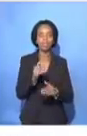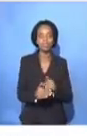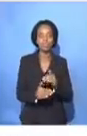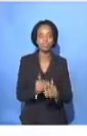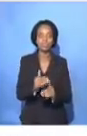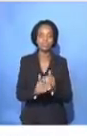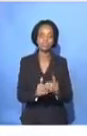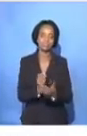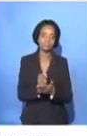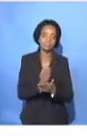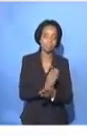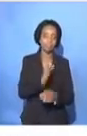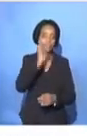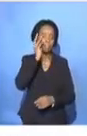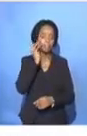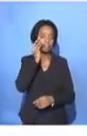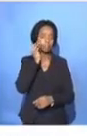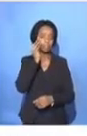some experienced